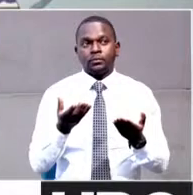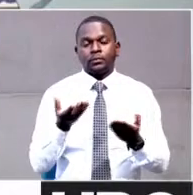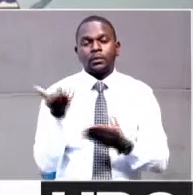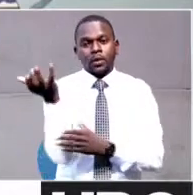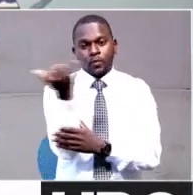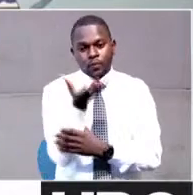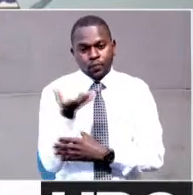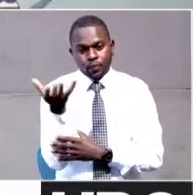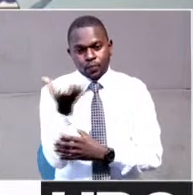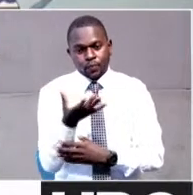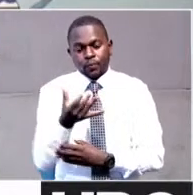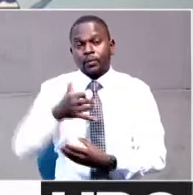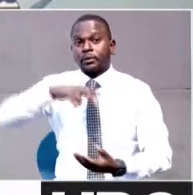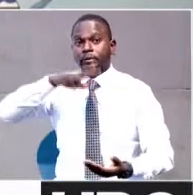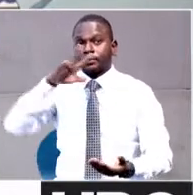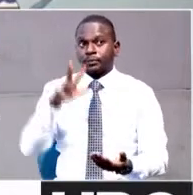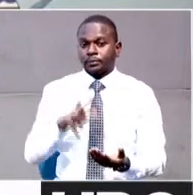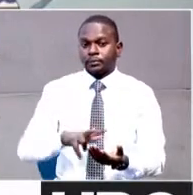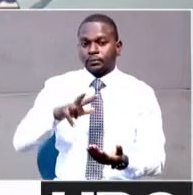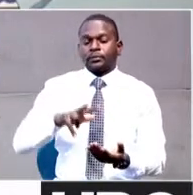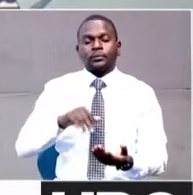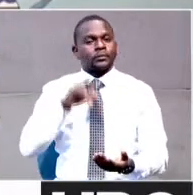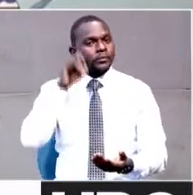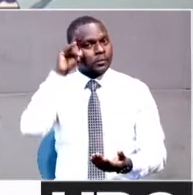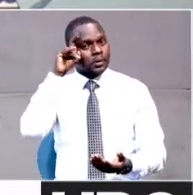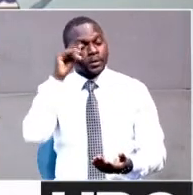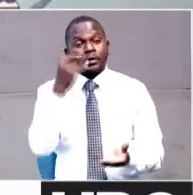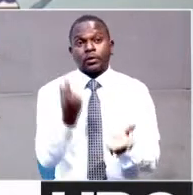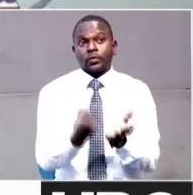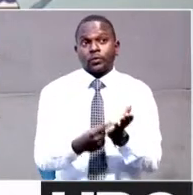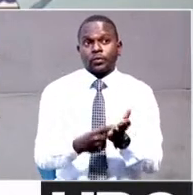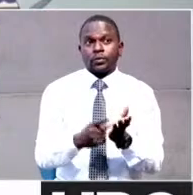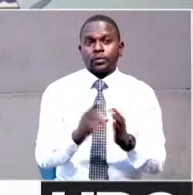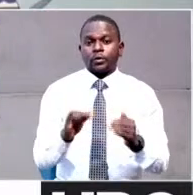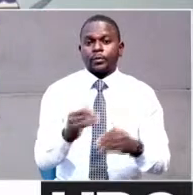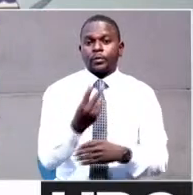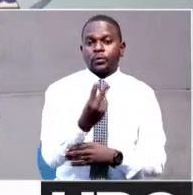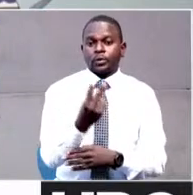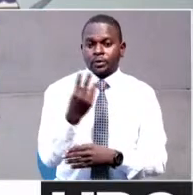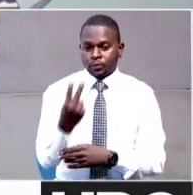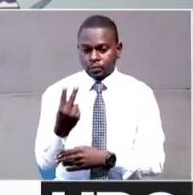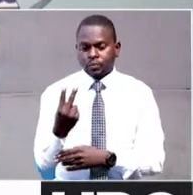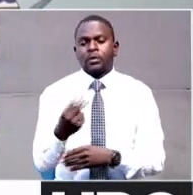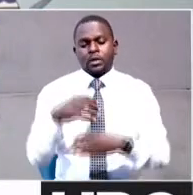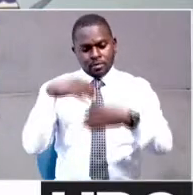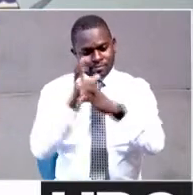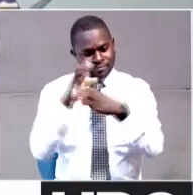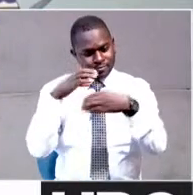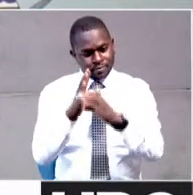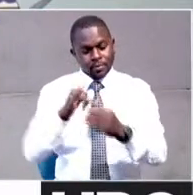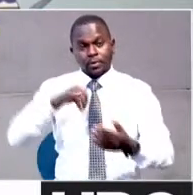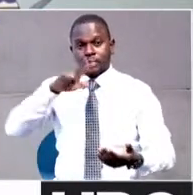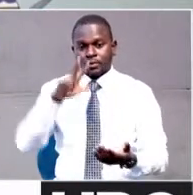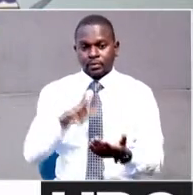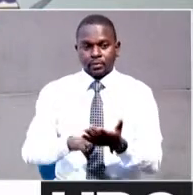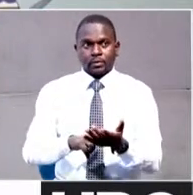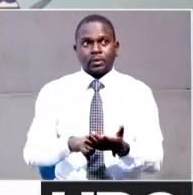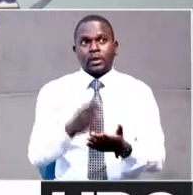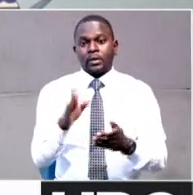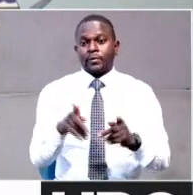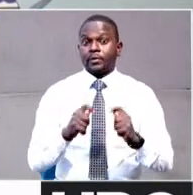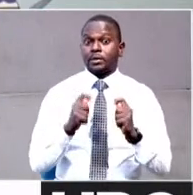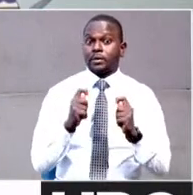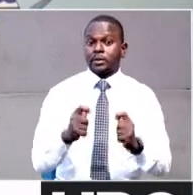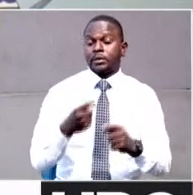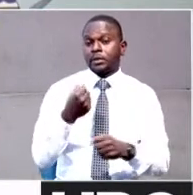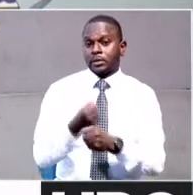assessed and approved. And I think in Uganda we have up to 22 laboratories which had been approved. So that if a test is